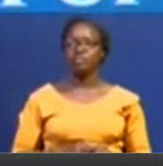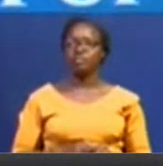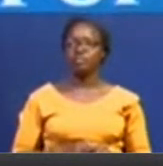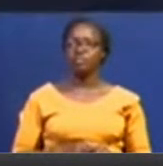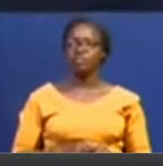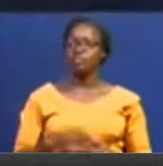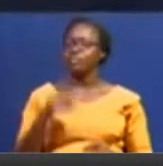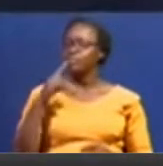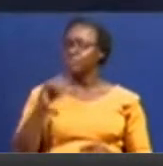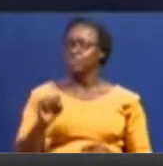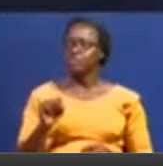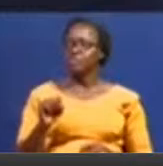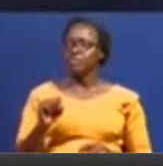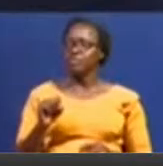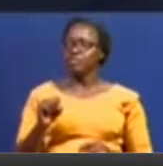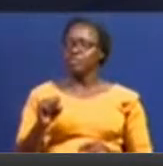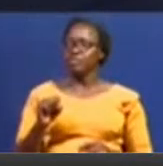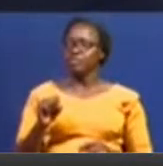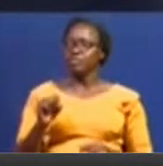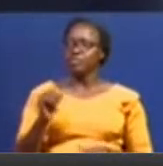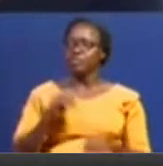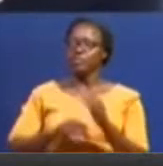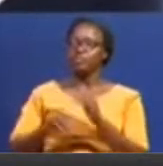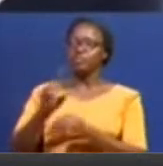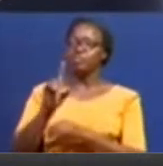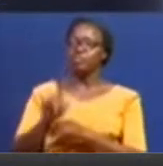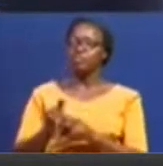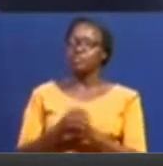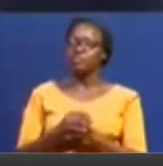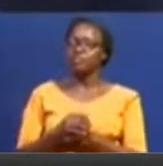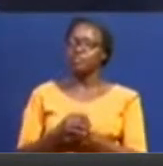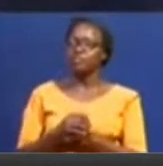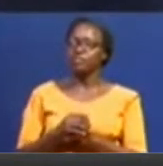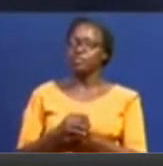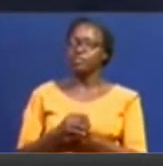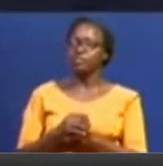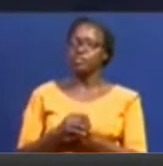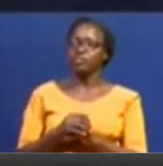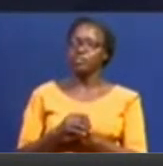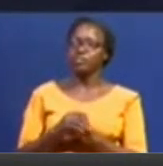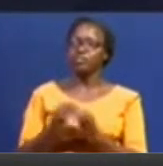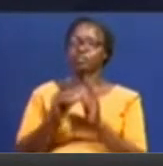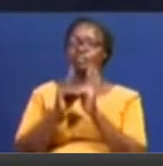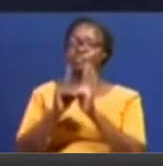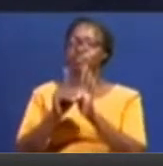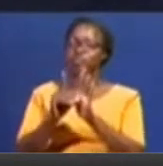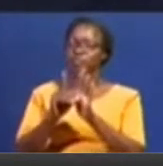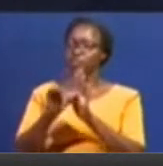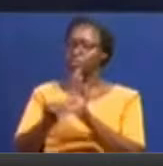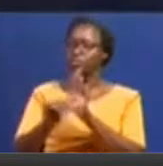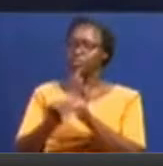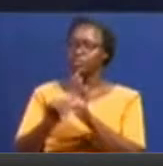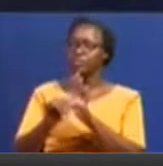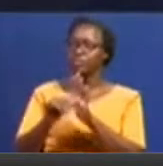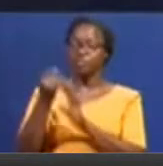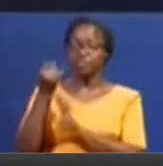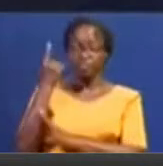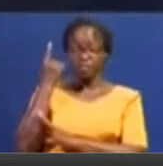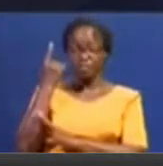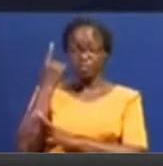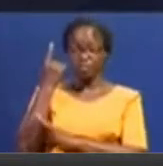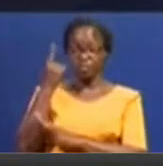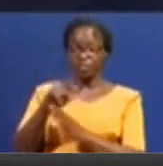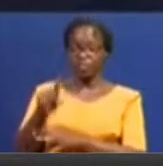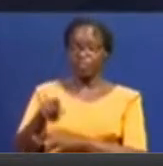So as a follow-up question to what you have said, yes. To demonstrate that you have the understanding of